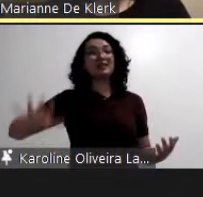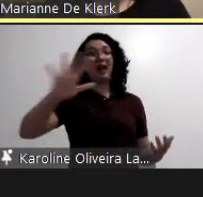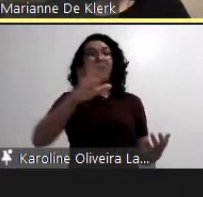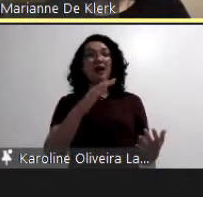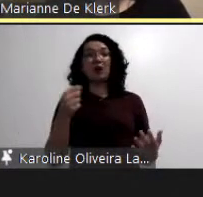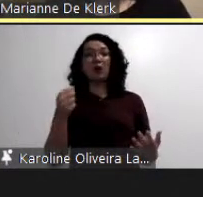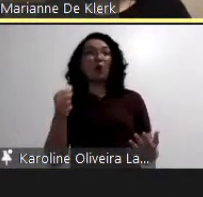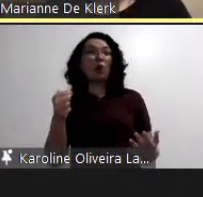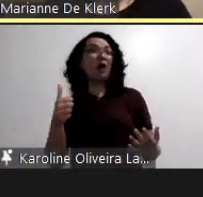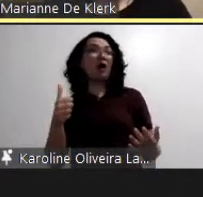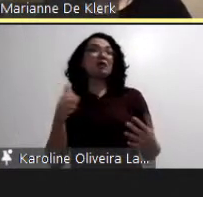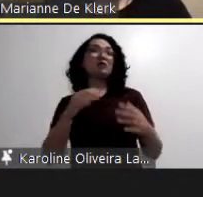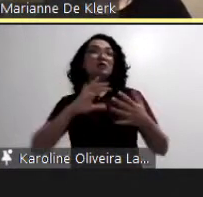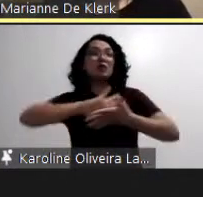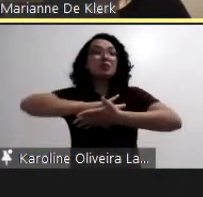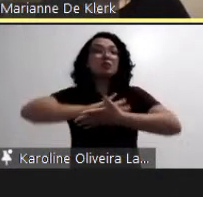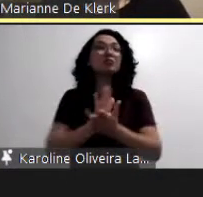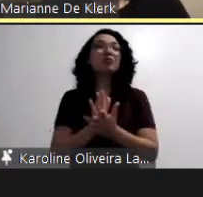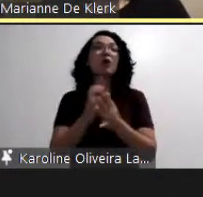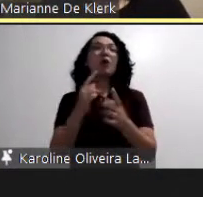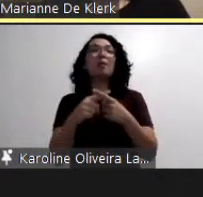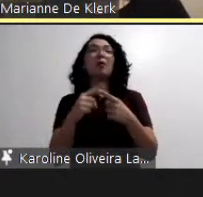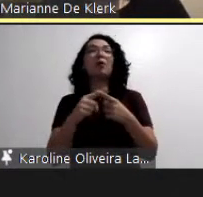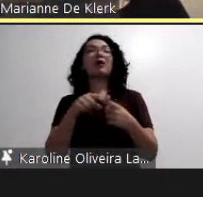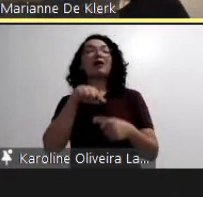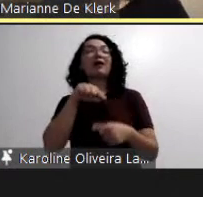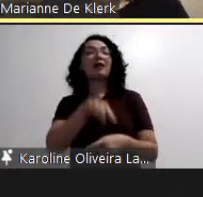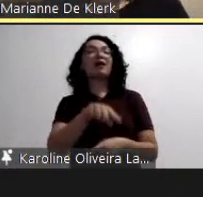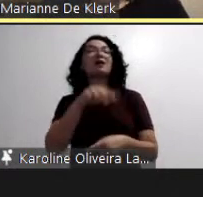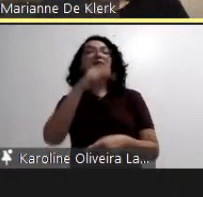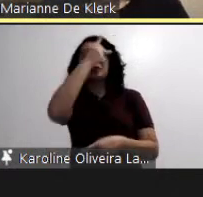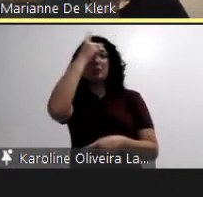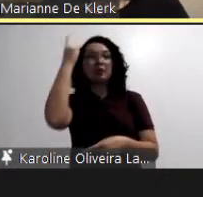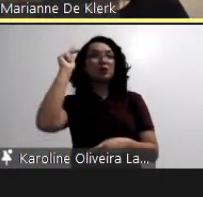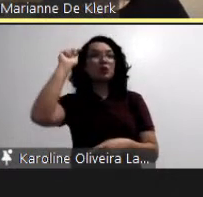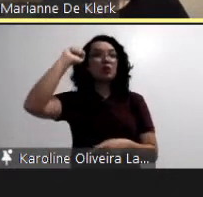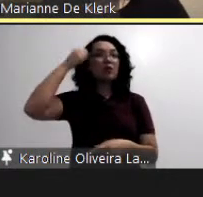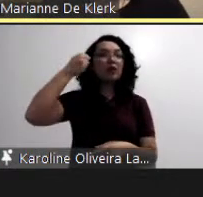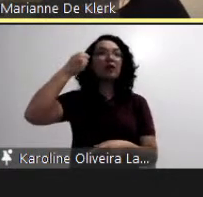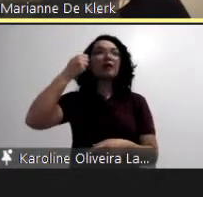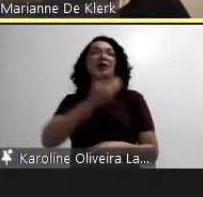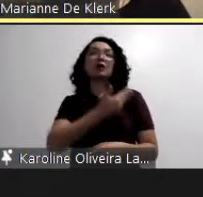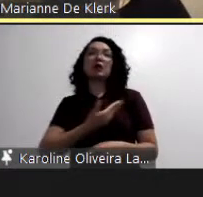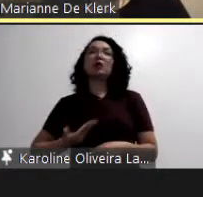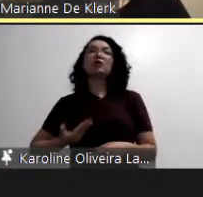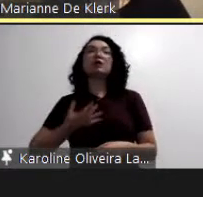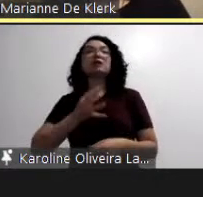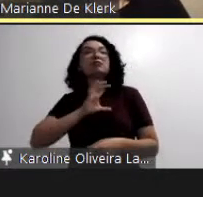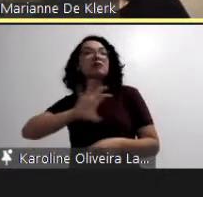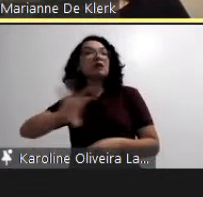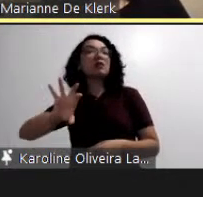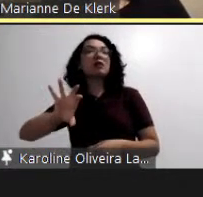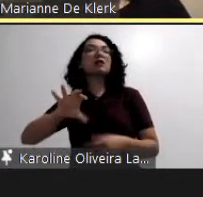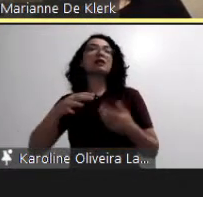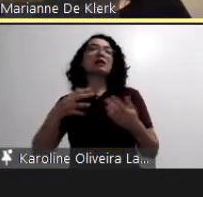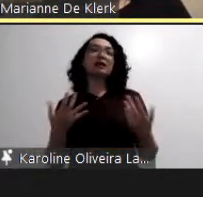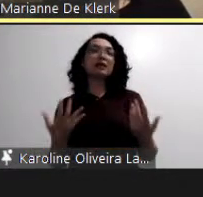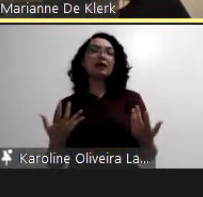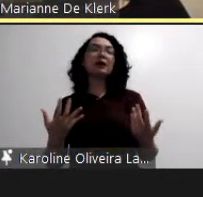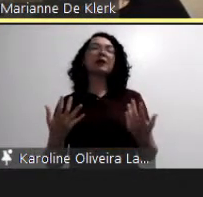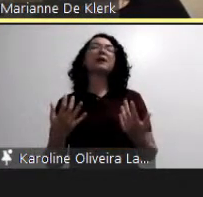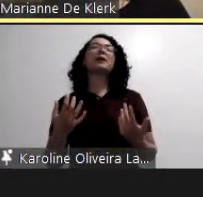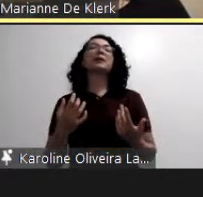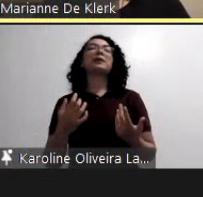bottom. This aerial gives you some indication of how the urban